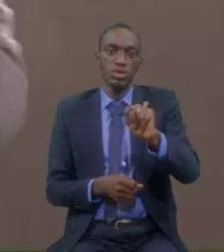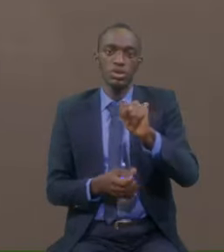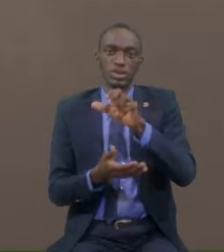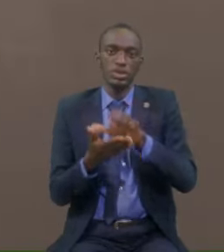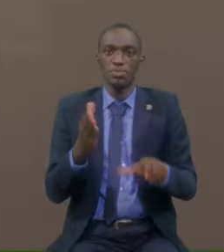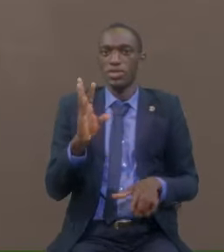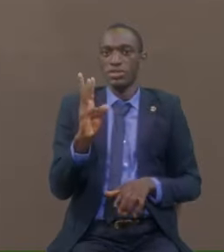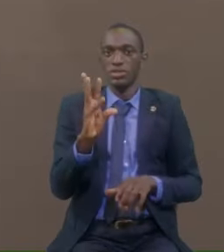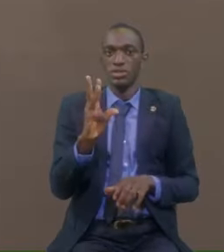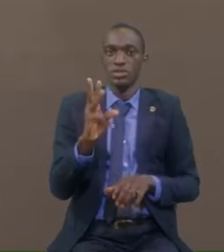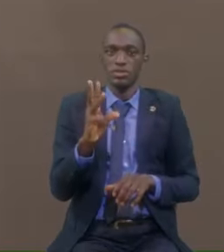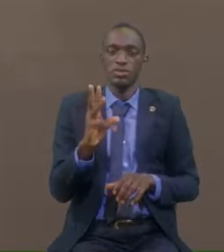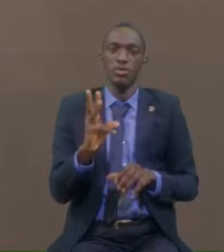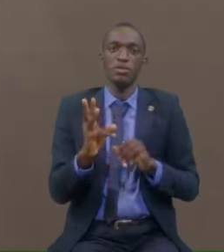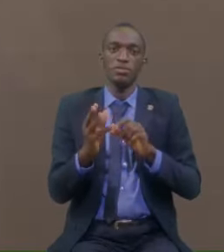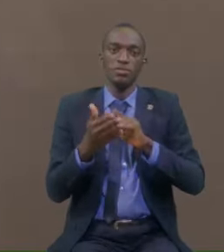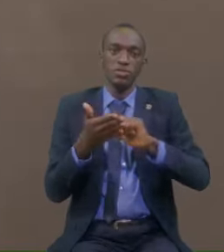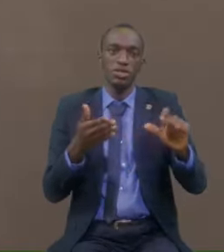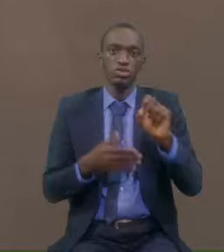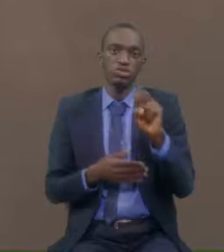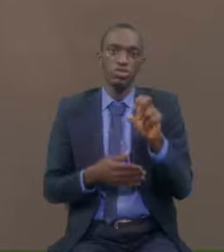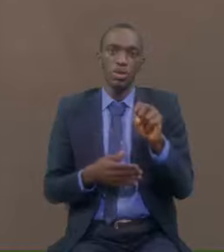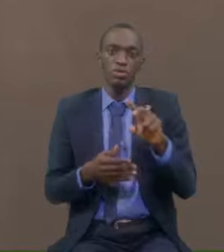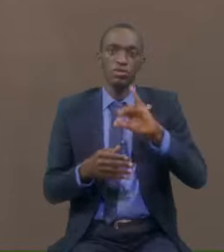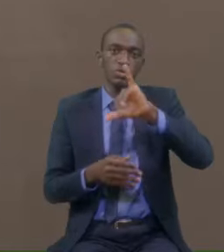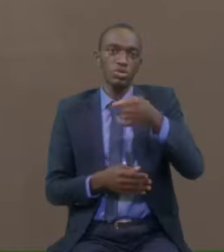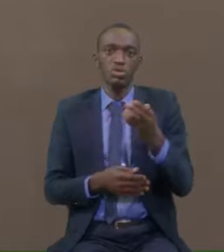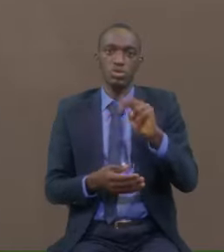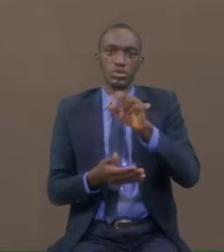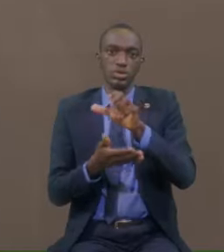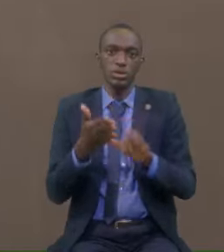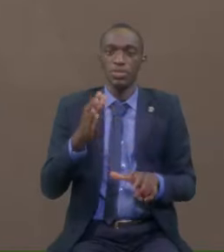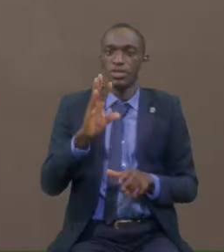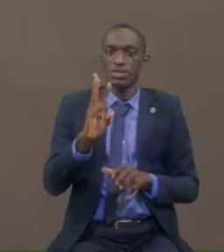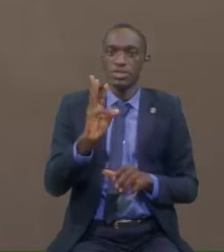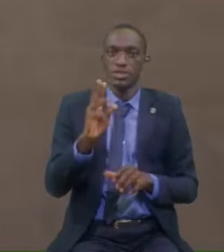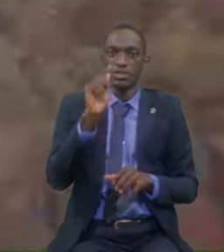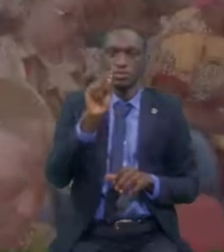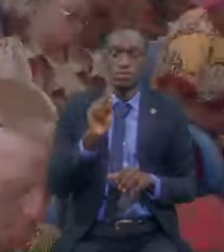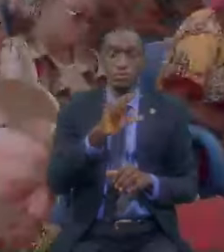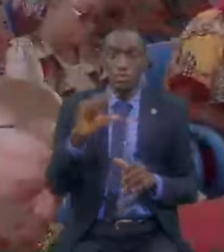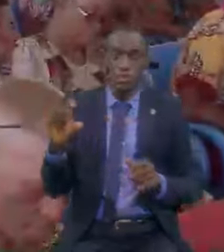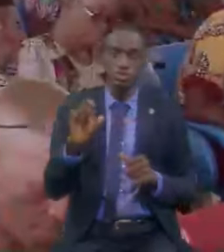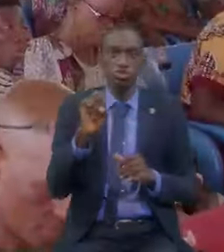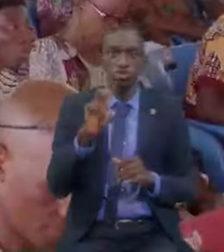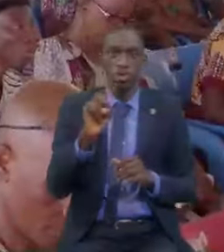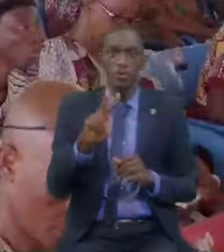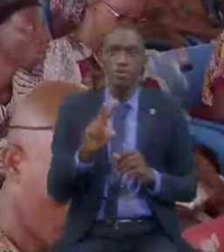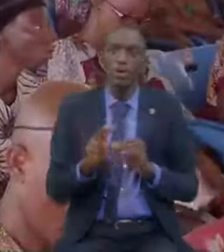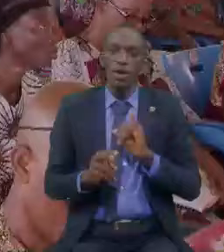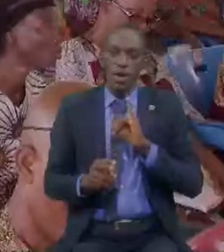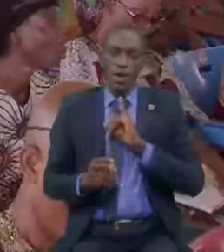verse 12. John 16, verse 12. I have yet